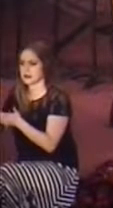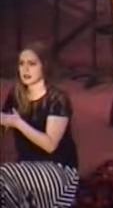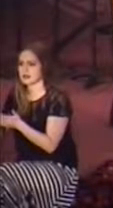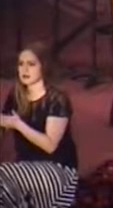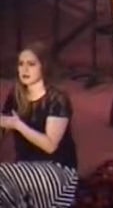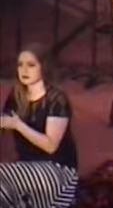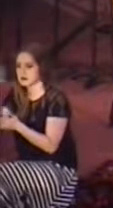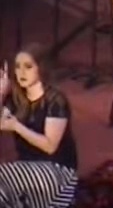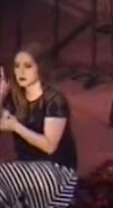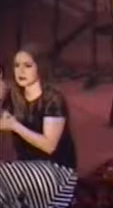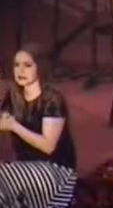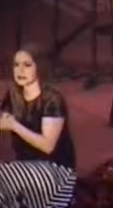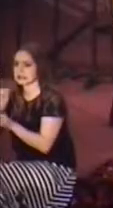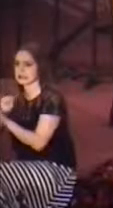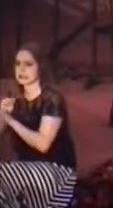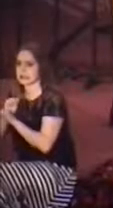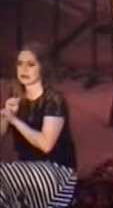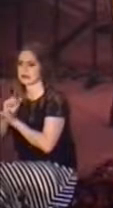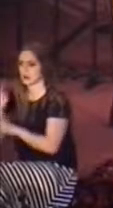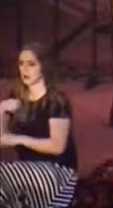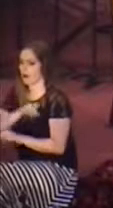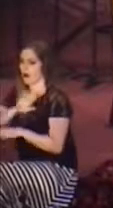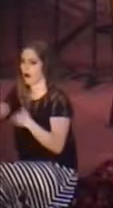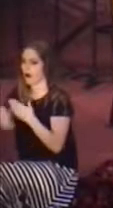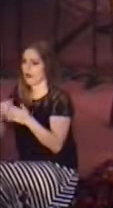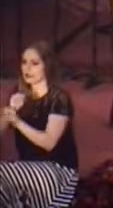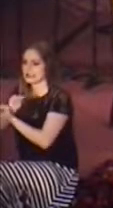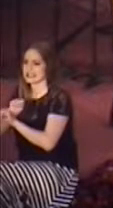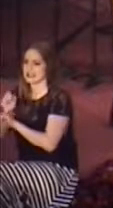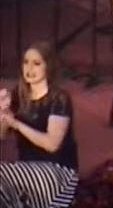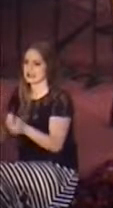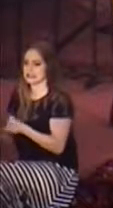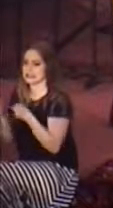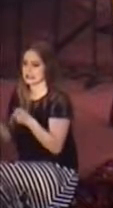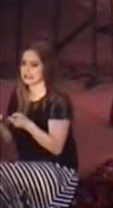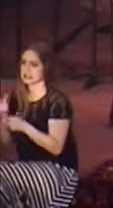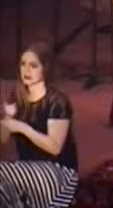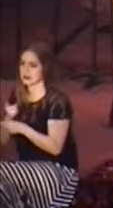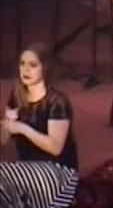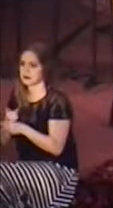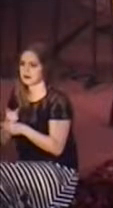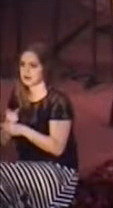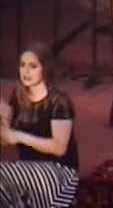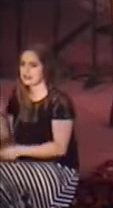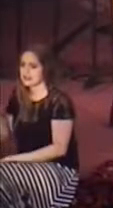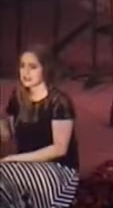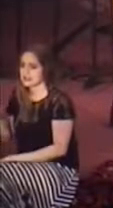were all hostages and slaves to sin, weren't we? So we needed a ransom. So a